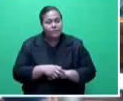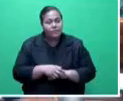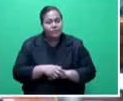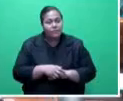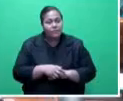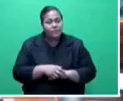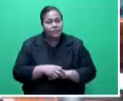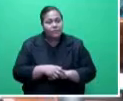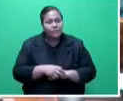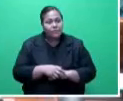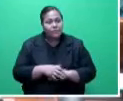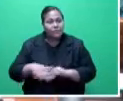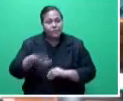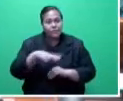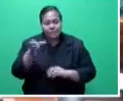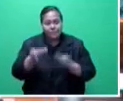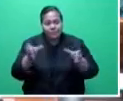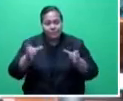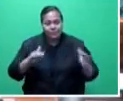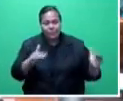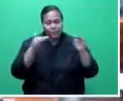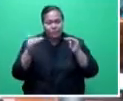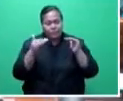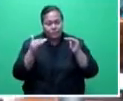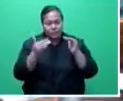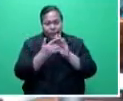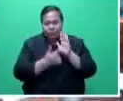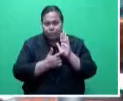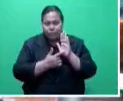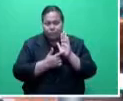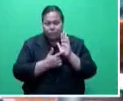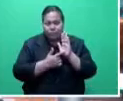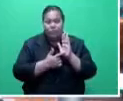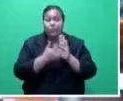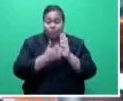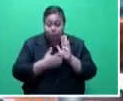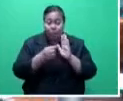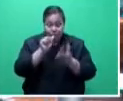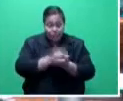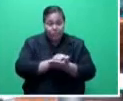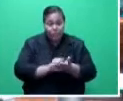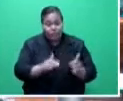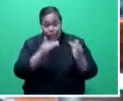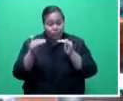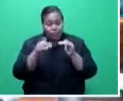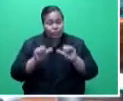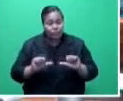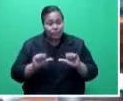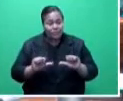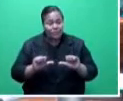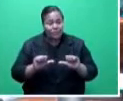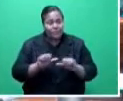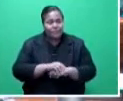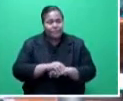every person is equal before the law and has the right to equal protection, treatment and benefit of the law. Equality